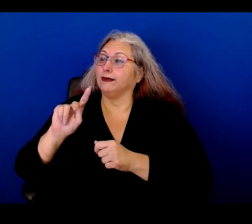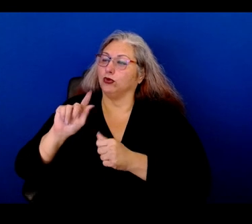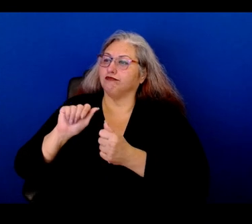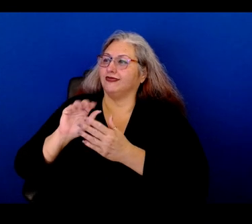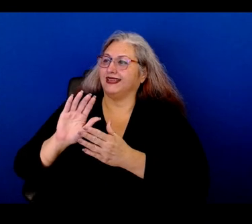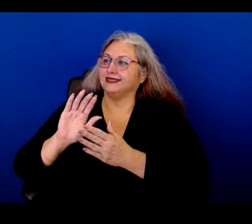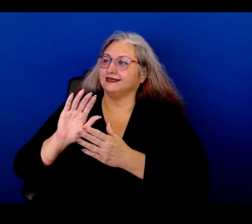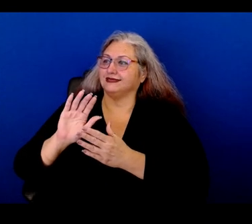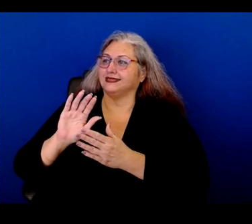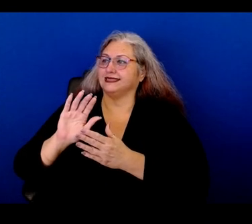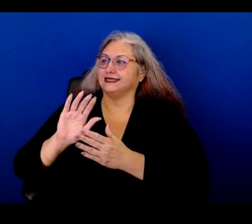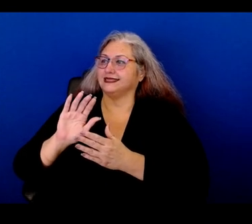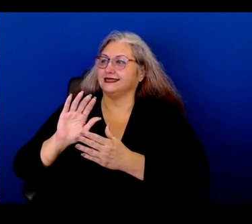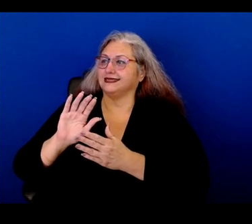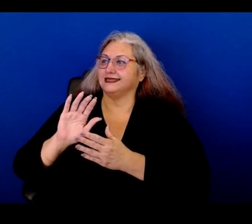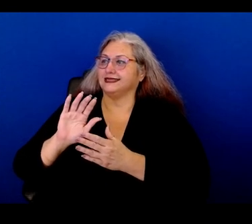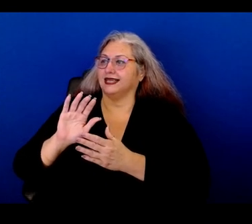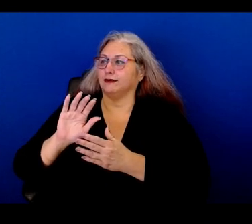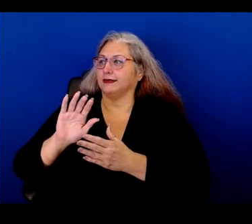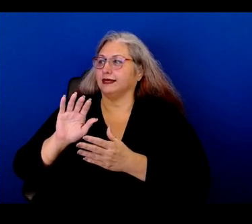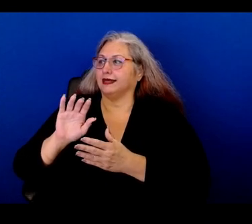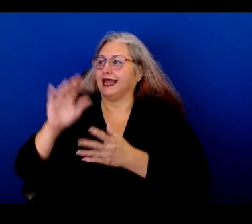facing a terminal illness,